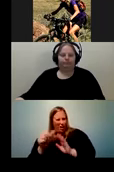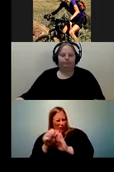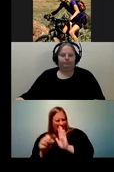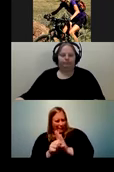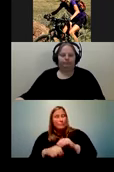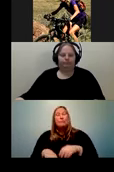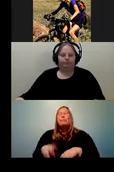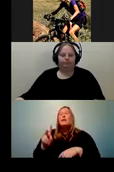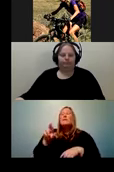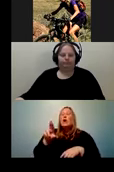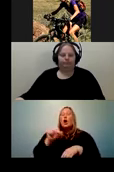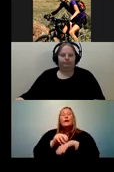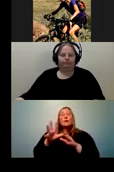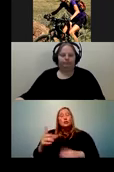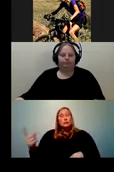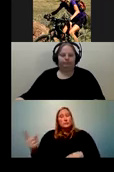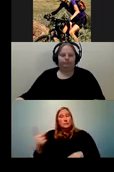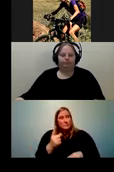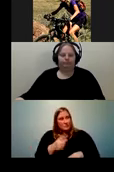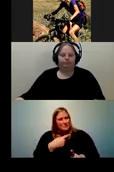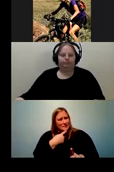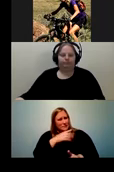says, you're late.